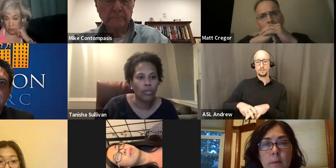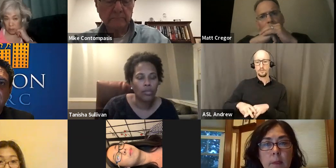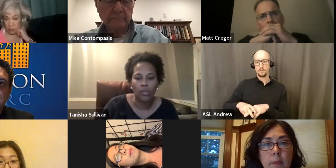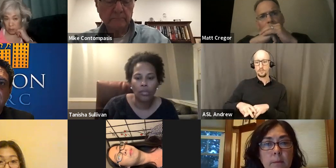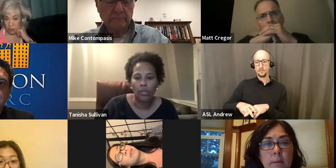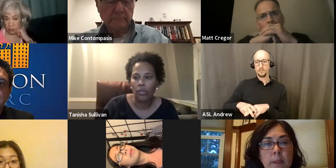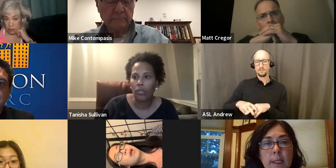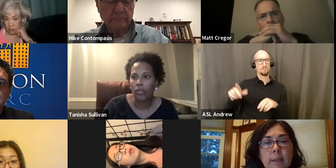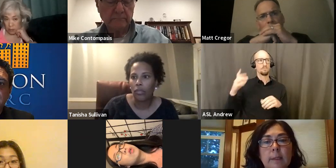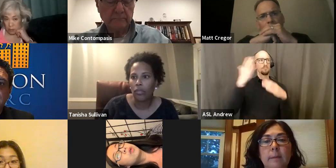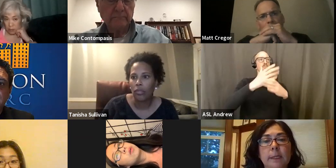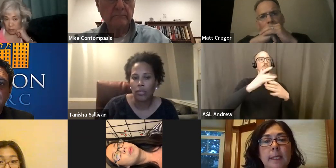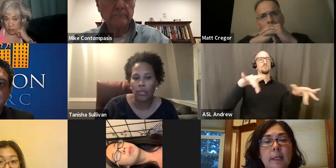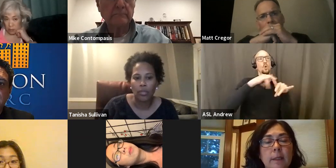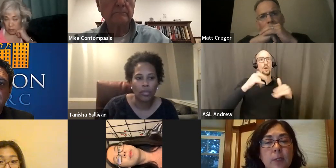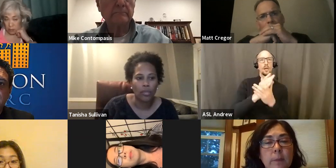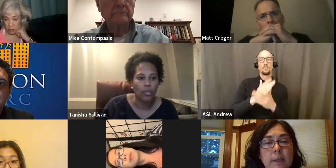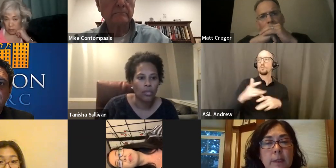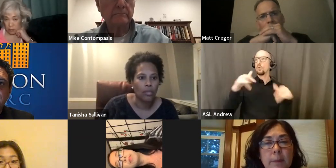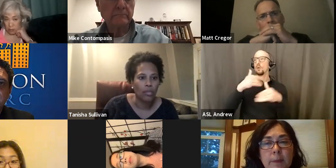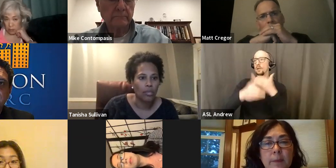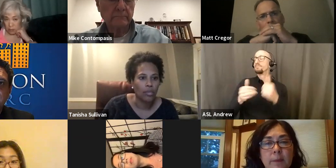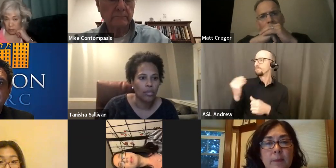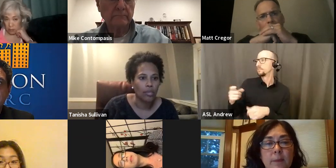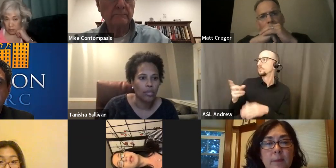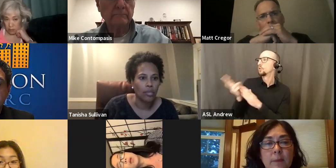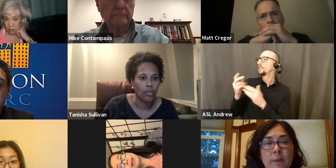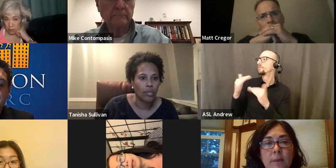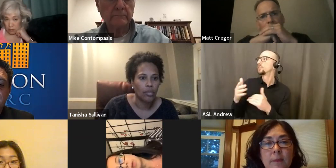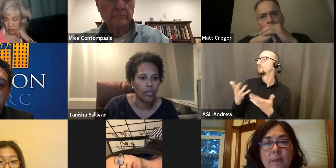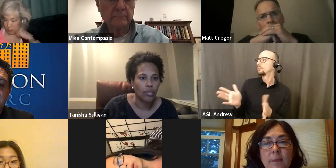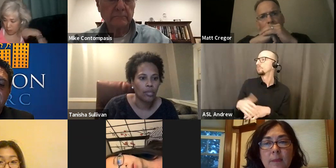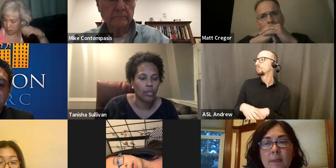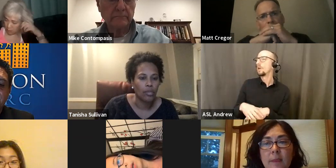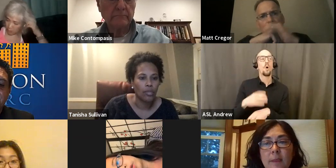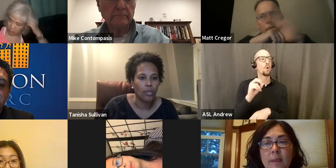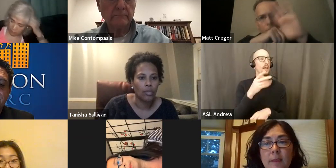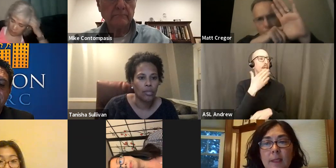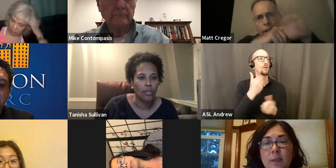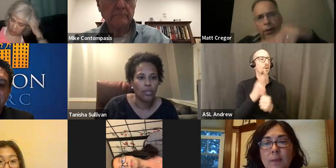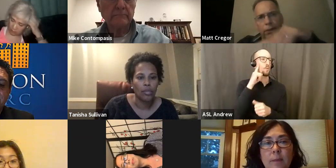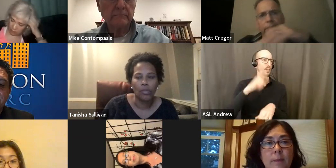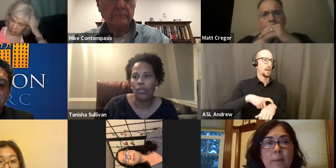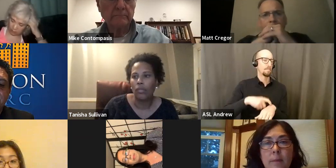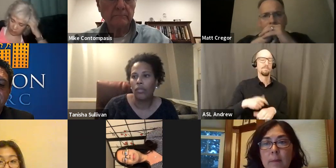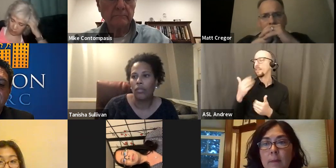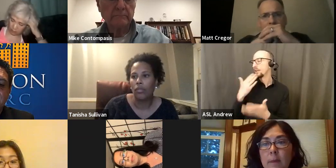year? Ms. Yang, the 2 minutes are up. Okay, thank you everyone for your time. Thank